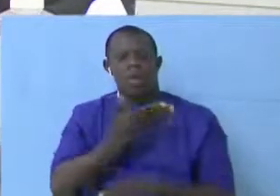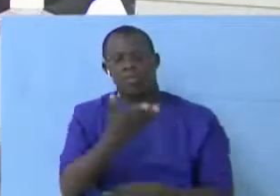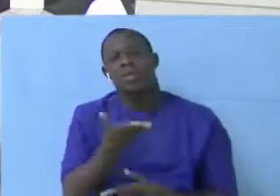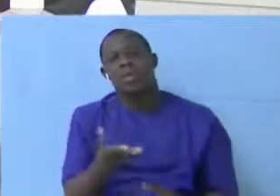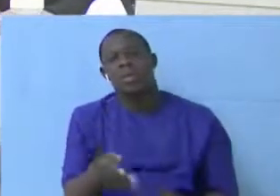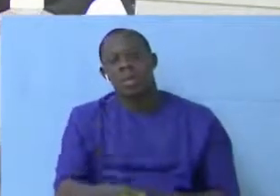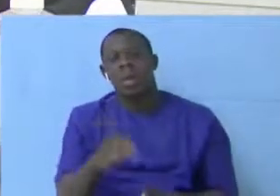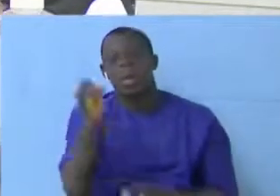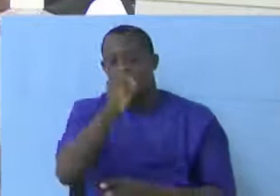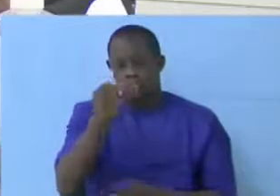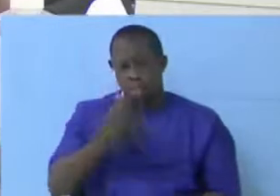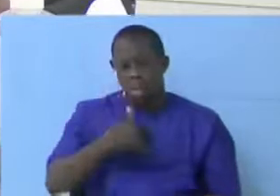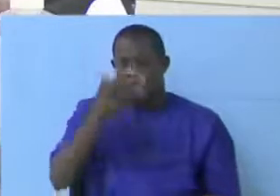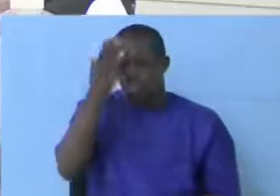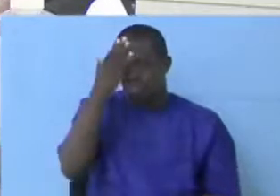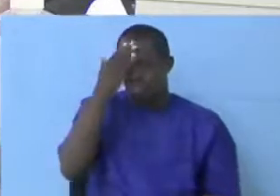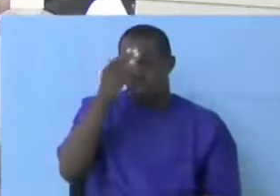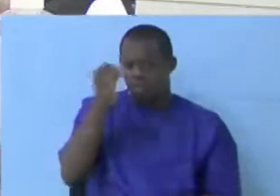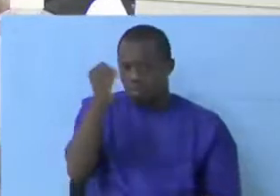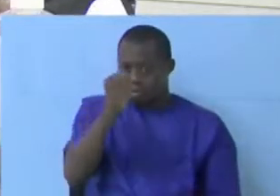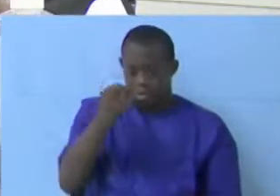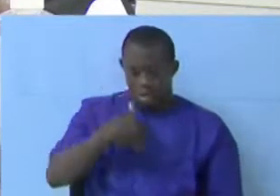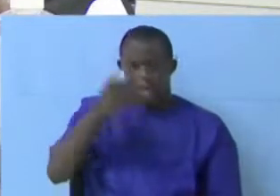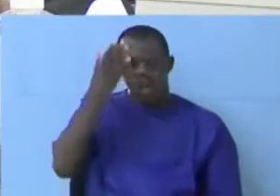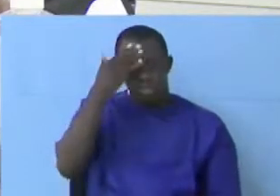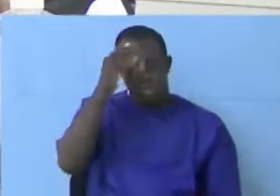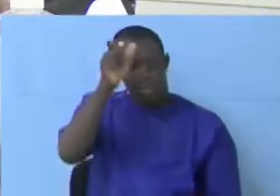Because I knew him previously.